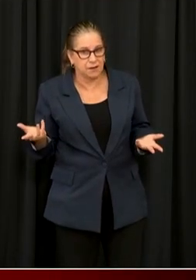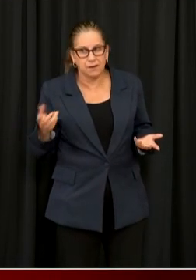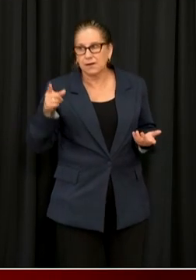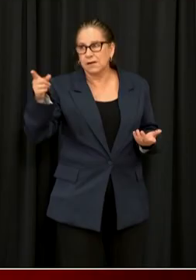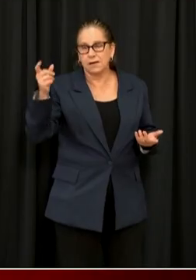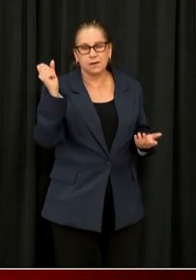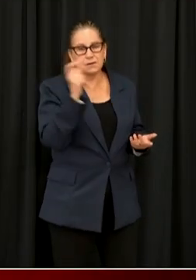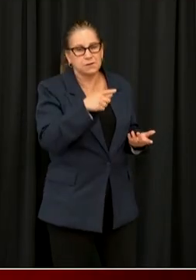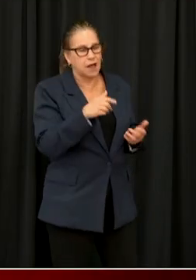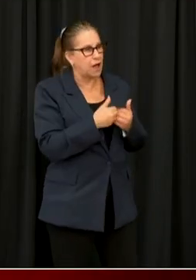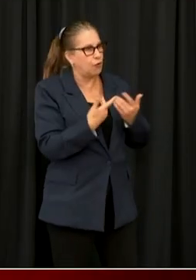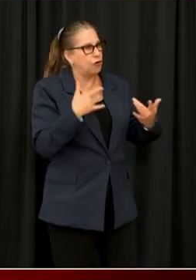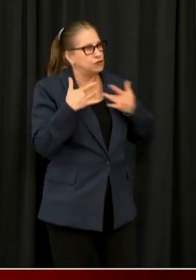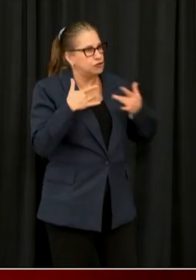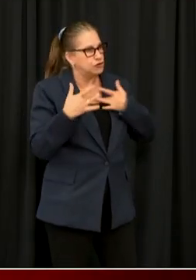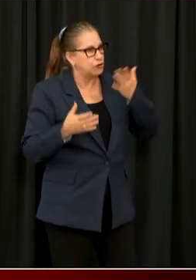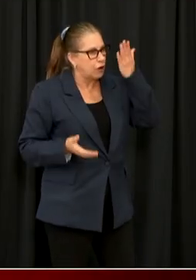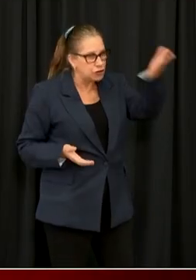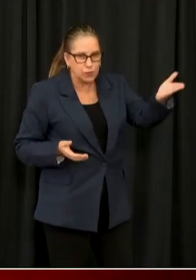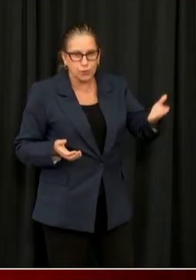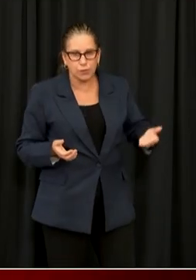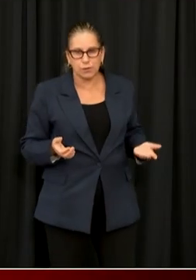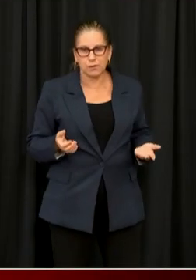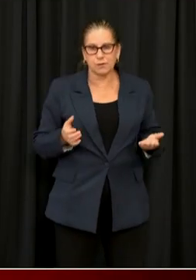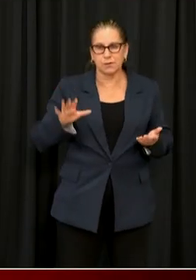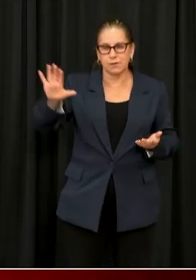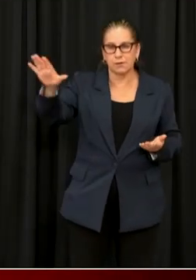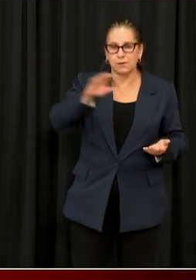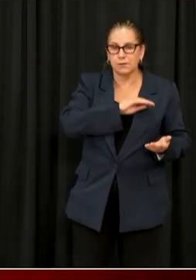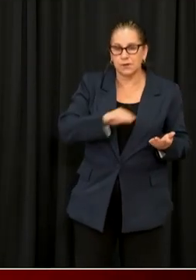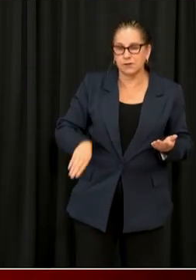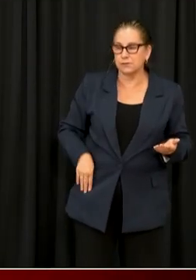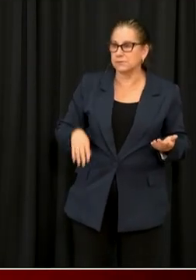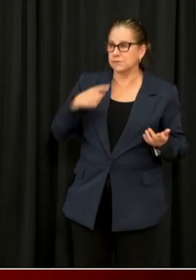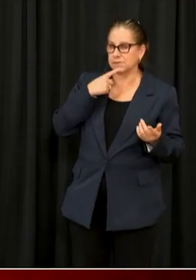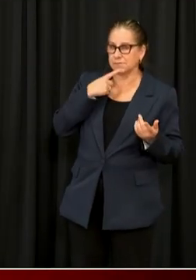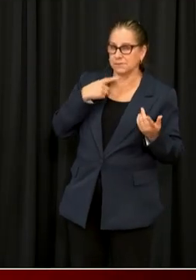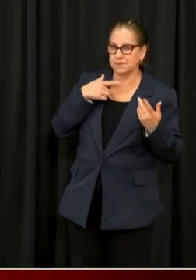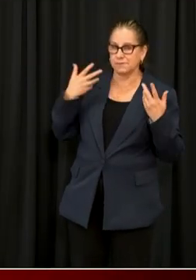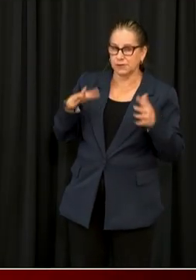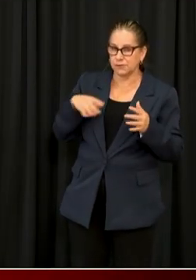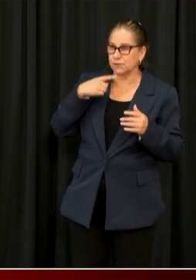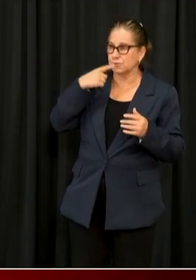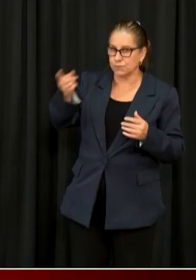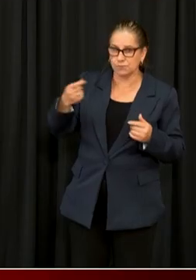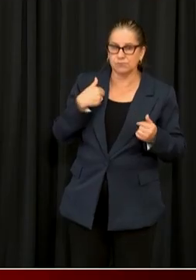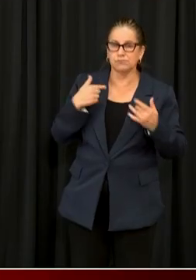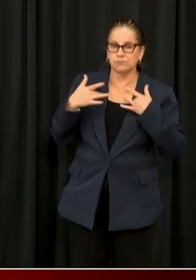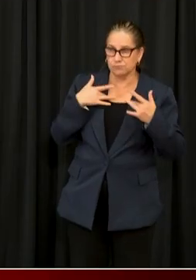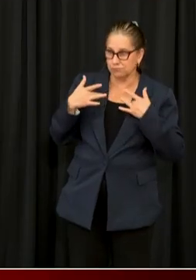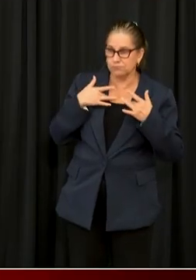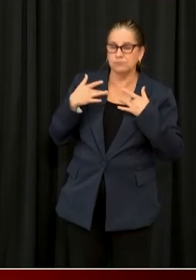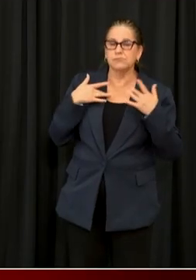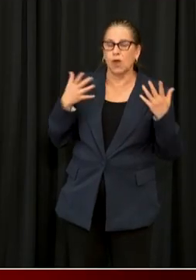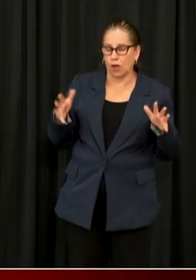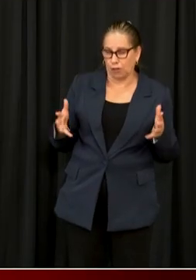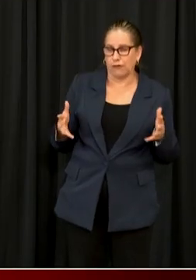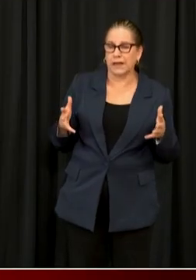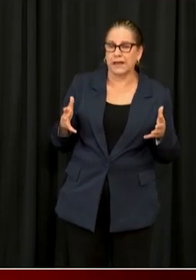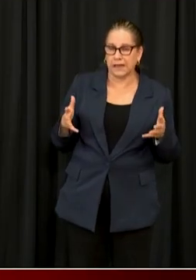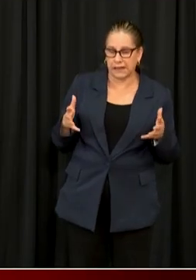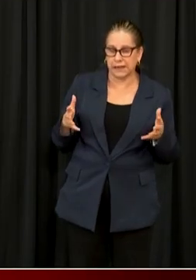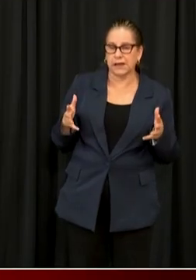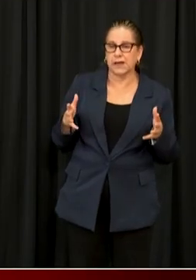You know, I think the mayor has articulated this best in her previous statement when she said that there are